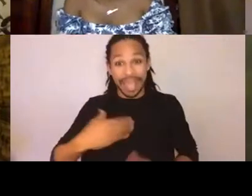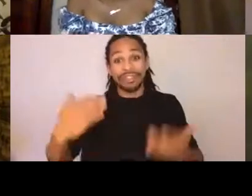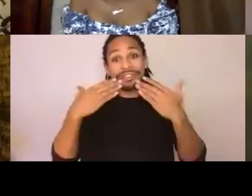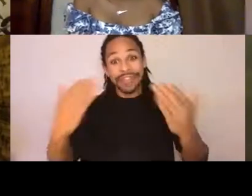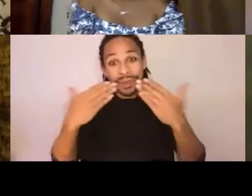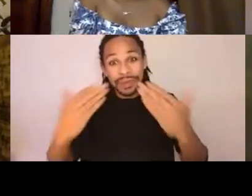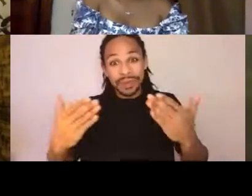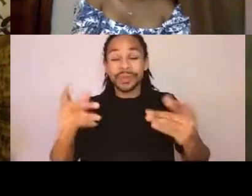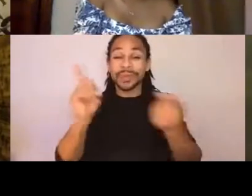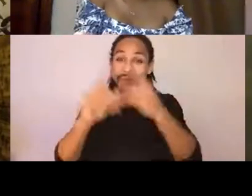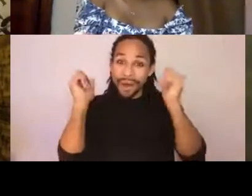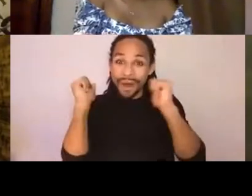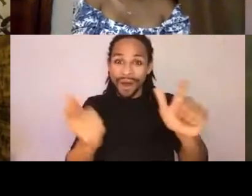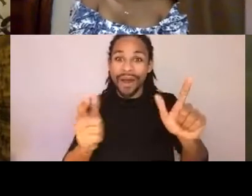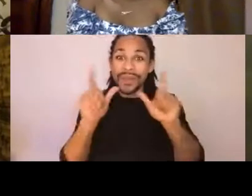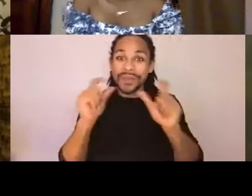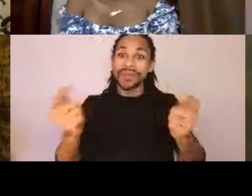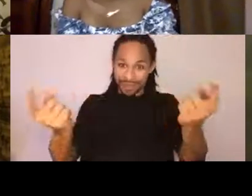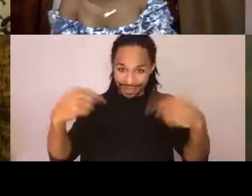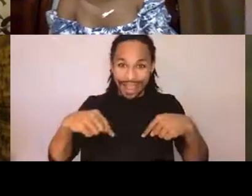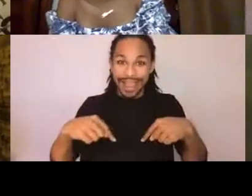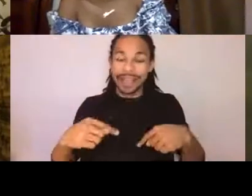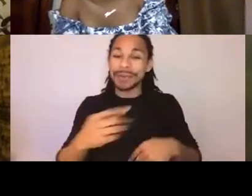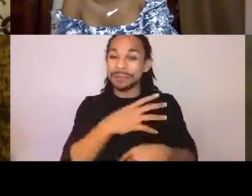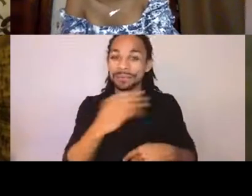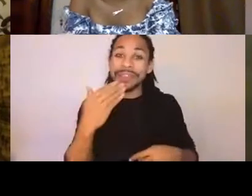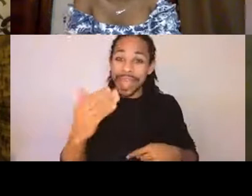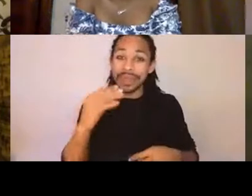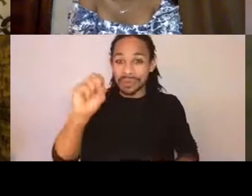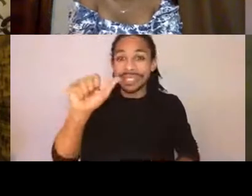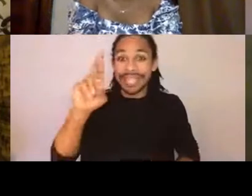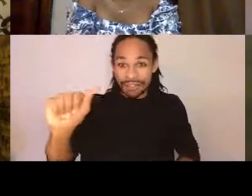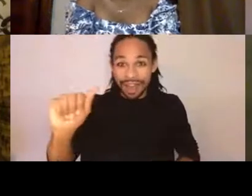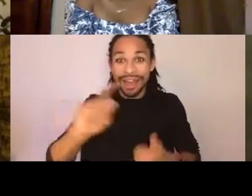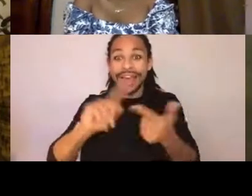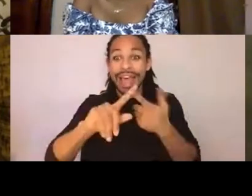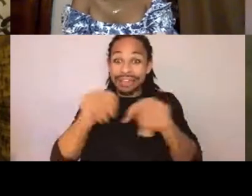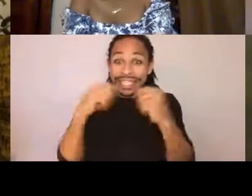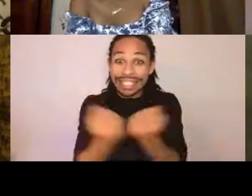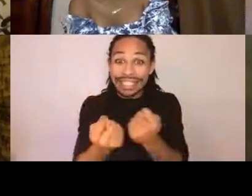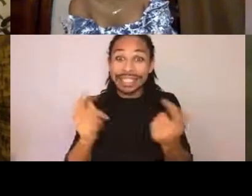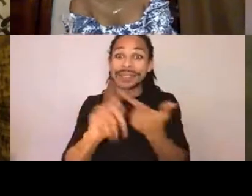to everyone here. Thank you again to Sarah and the team at